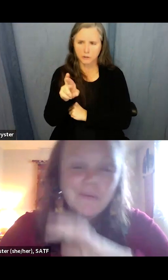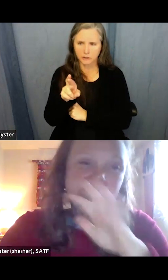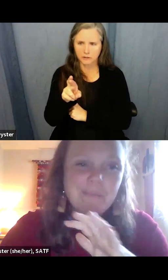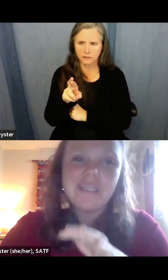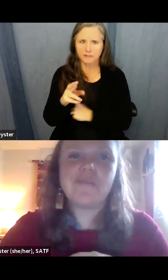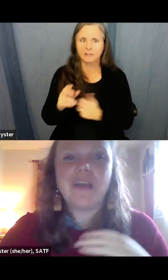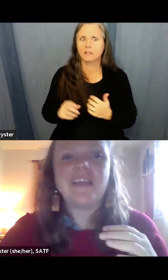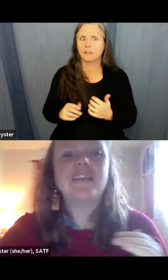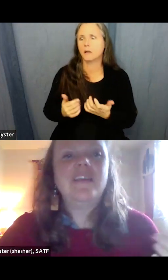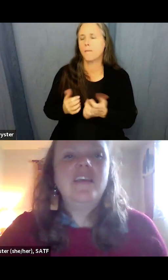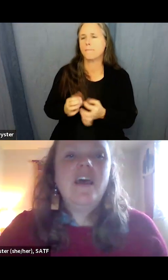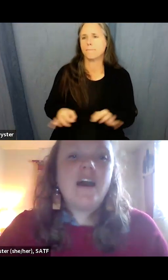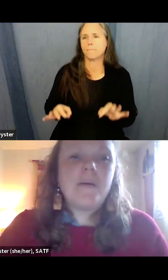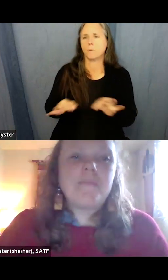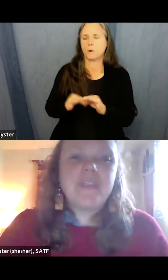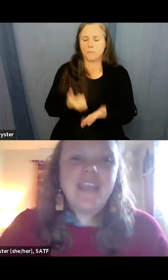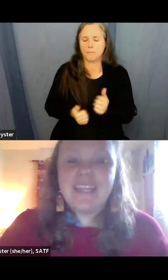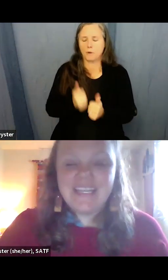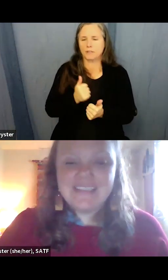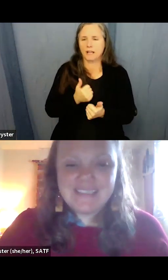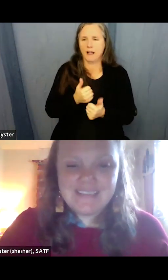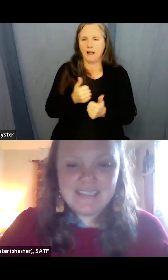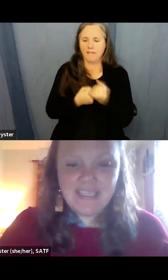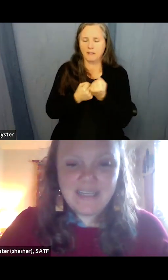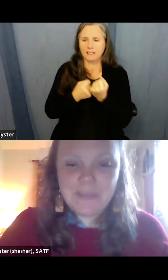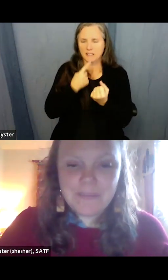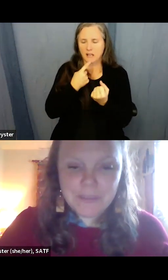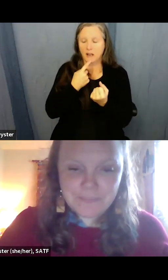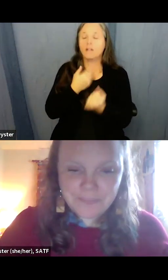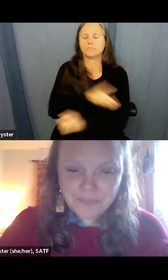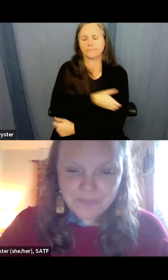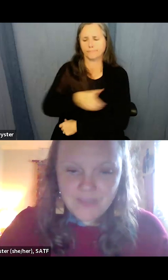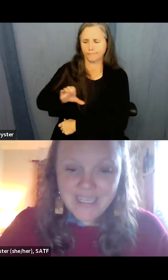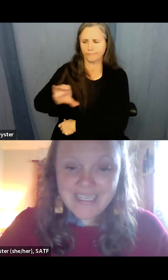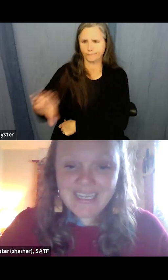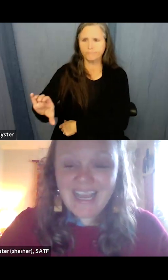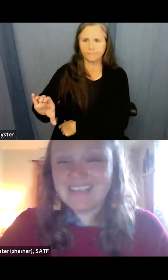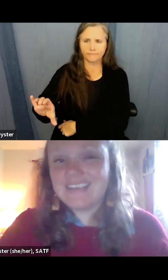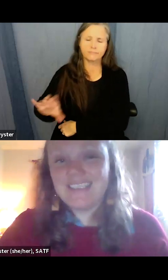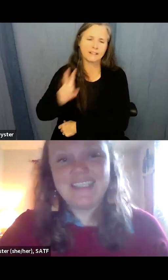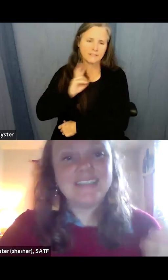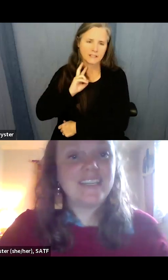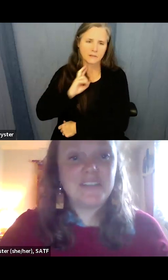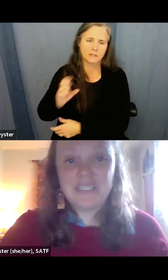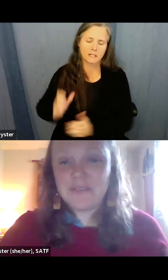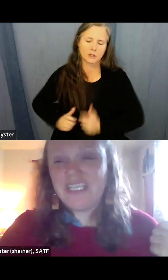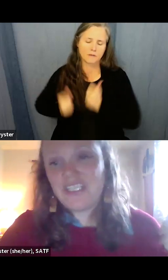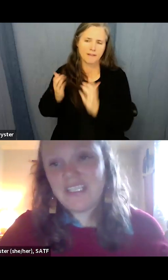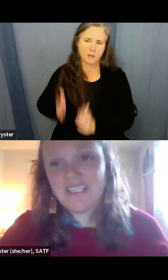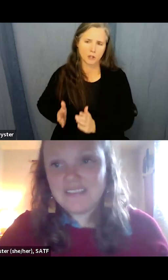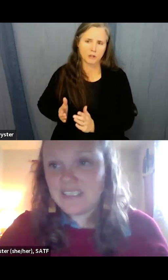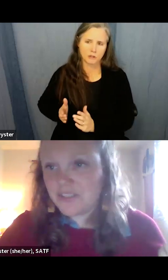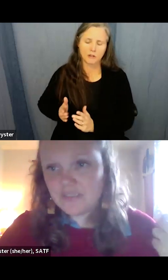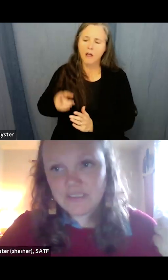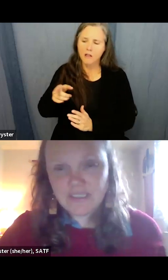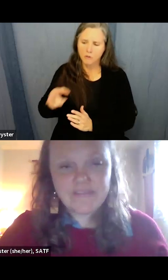right? What's happening when? And they can assist young people in accessing things like